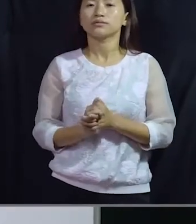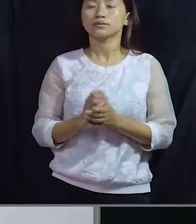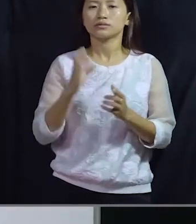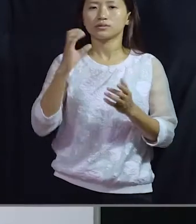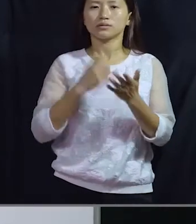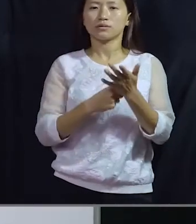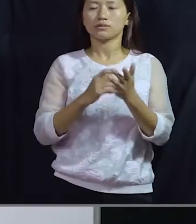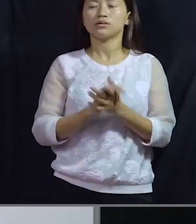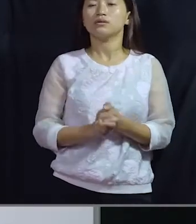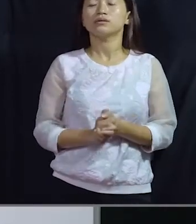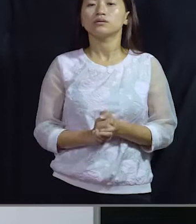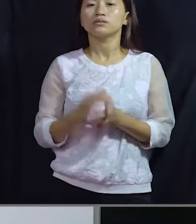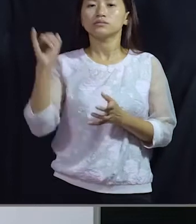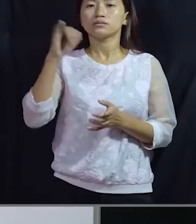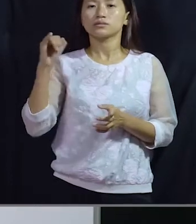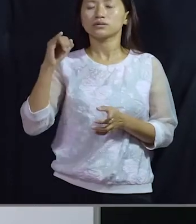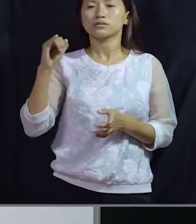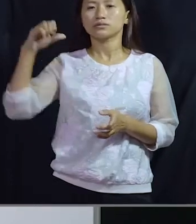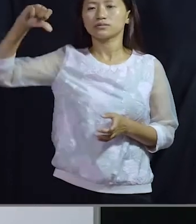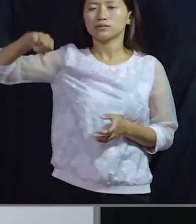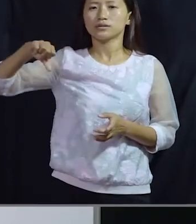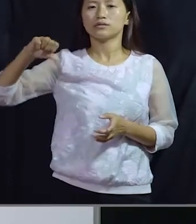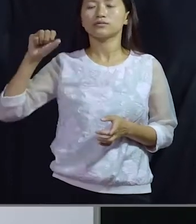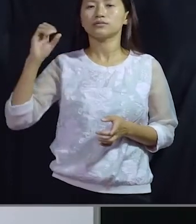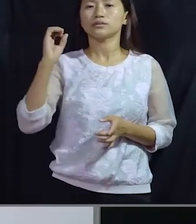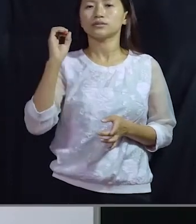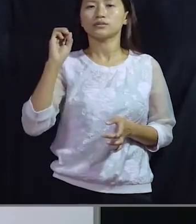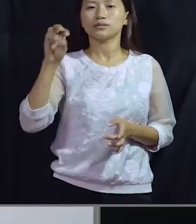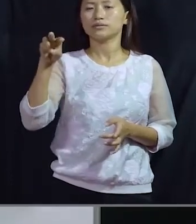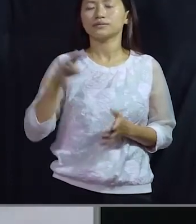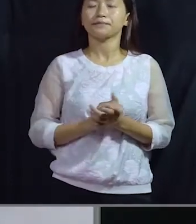side, that is 6,900. You will get 6,900